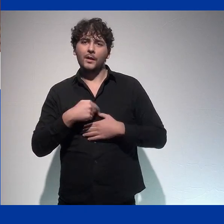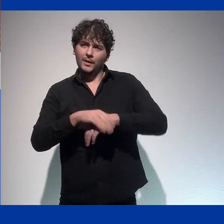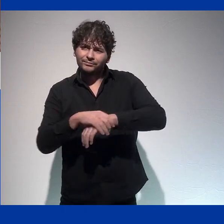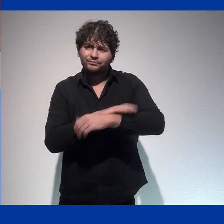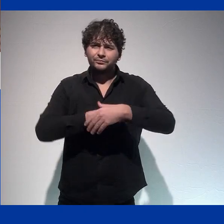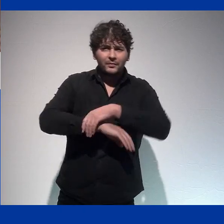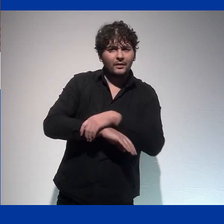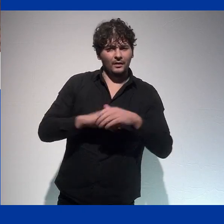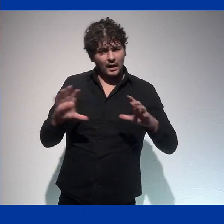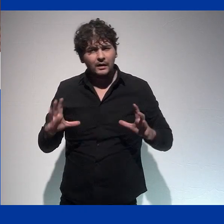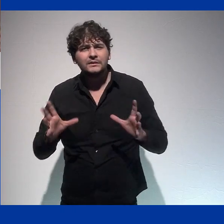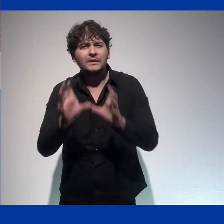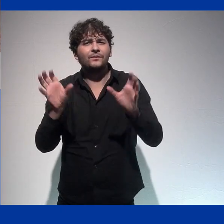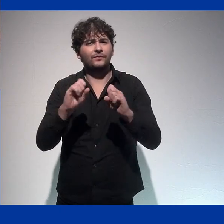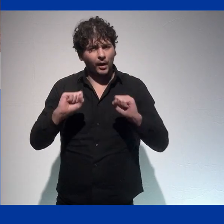path as a trainer.